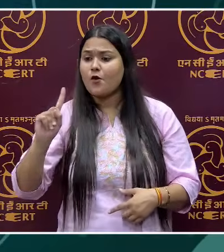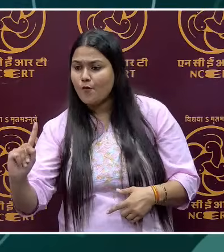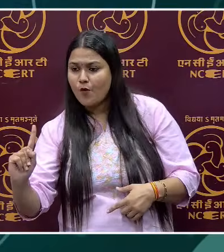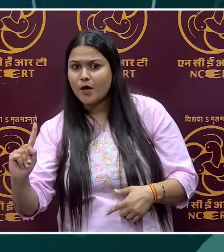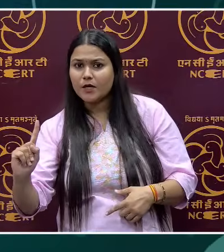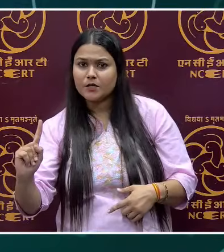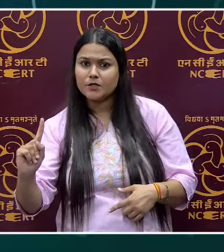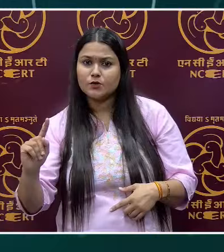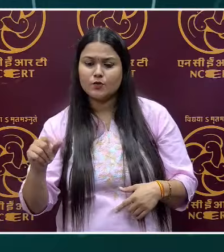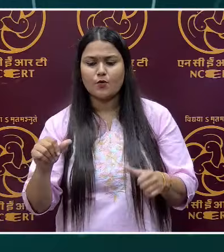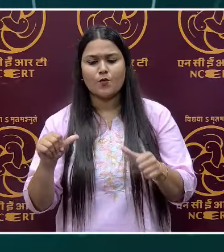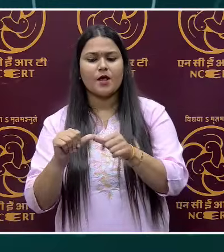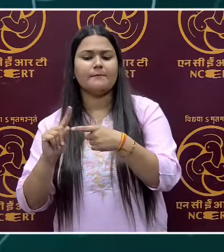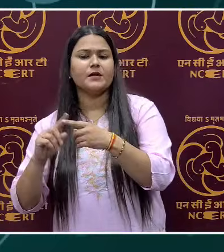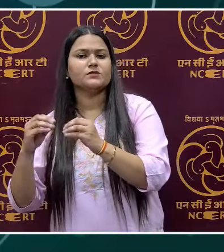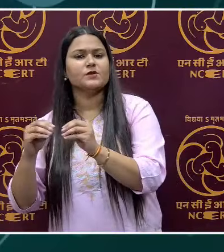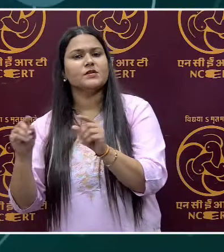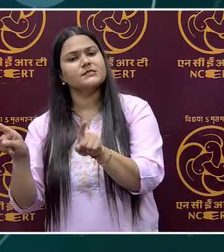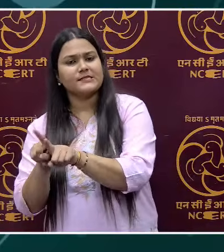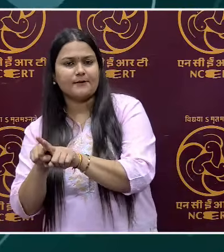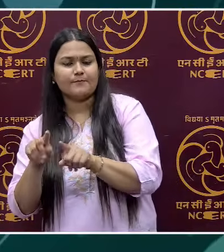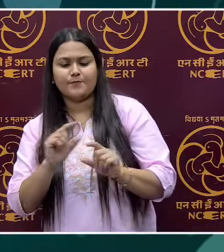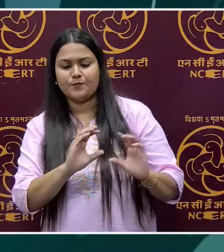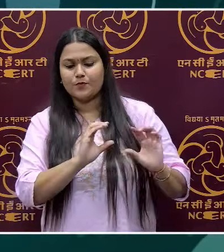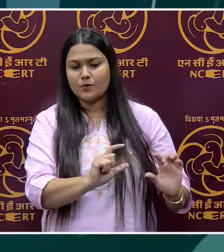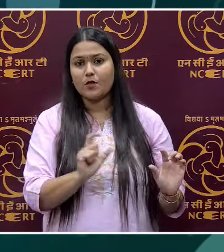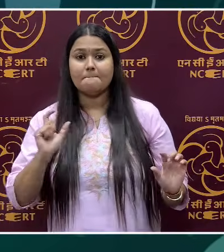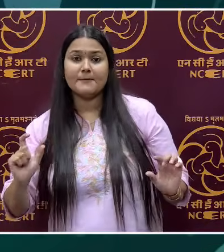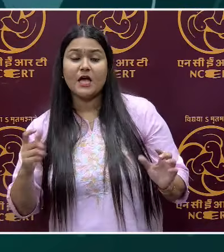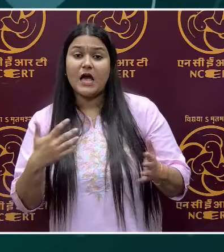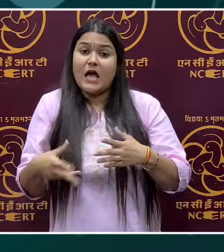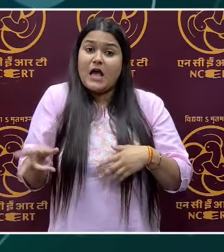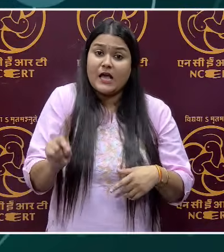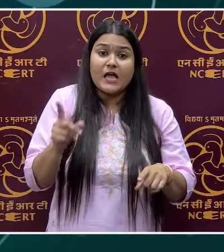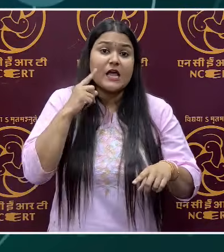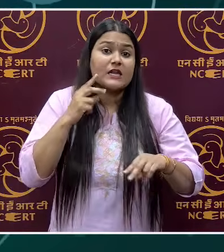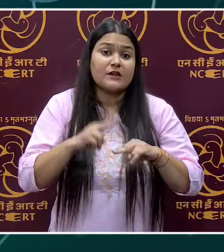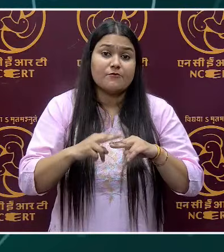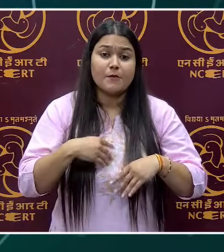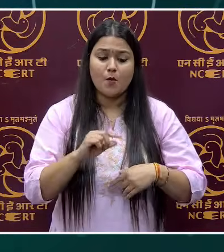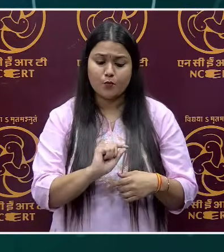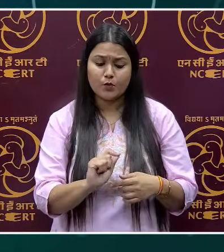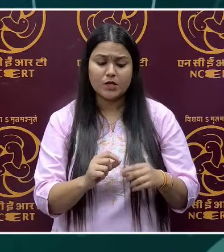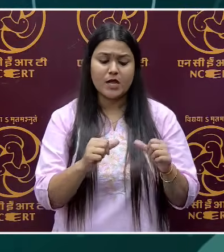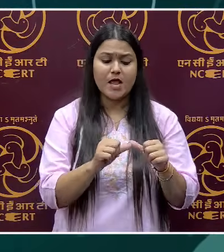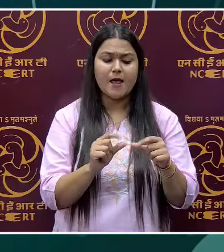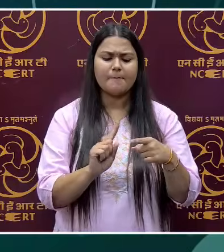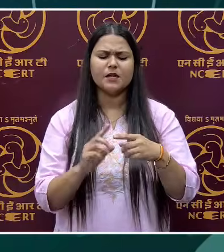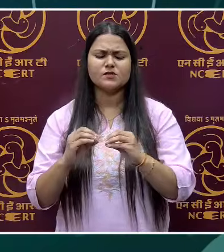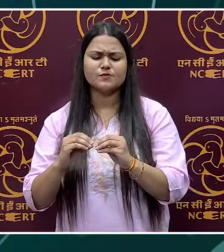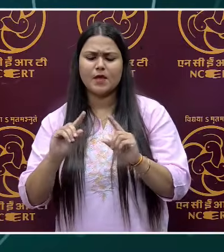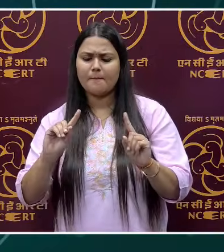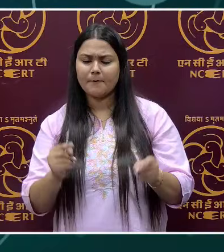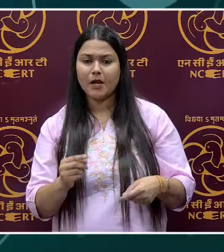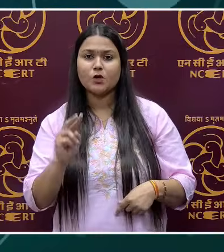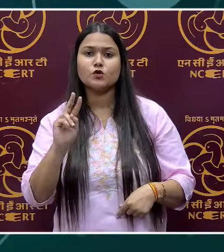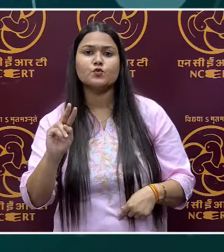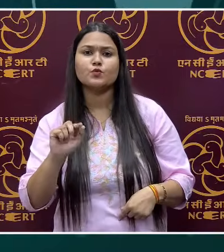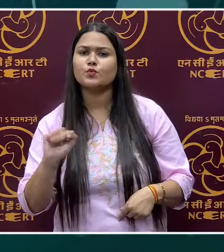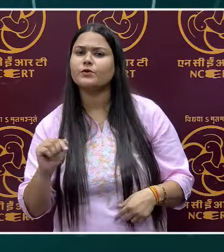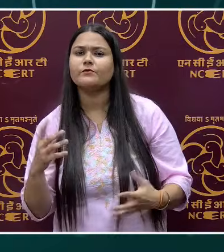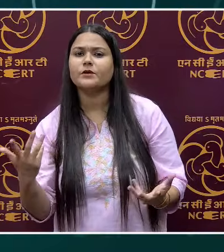is equal to a plus b. Again if I can write a plus b power 2, this is equal